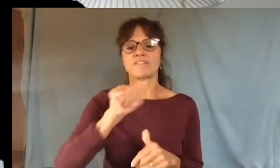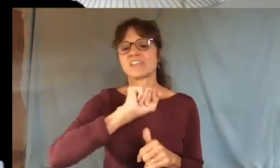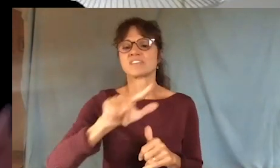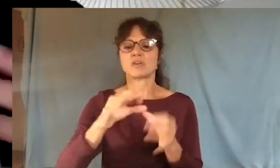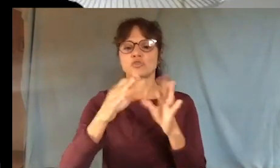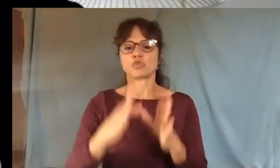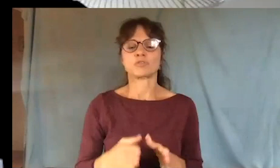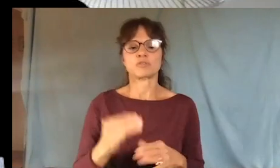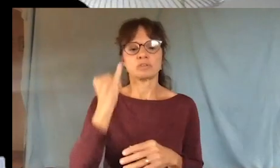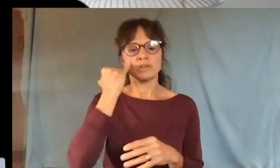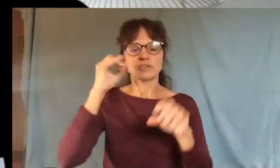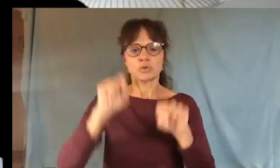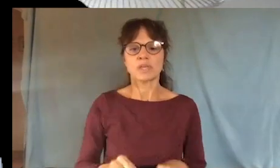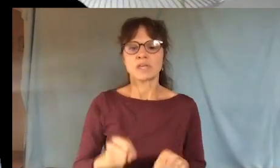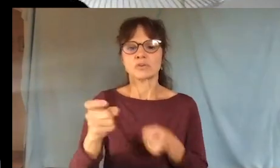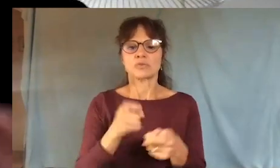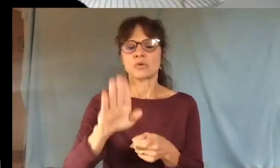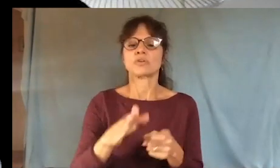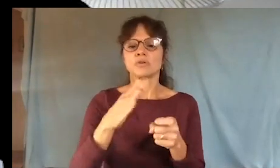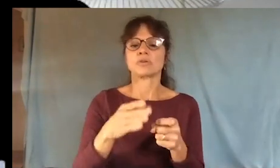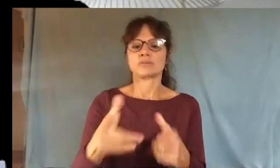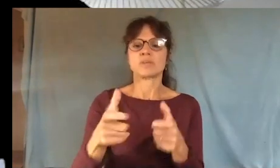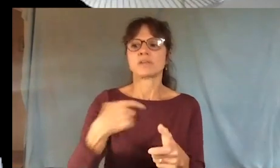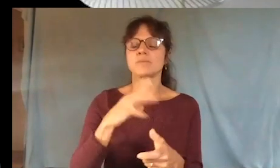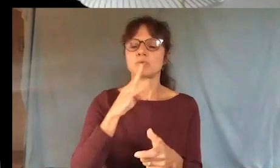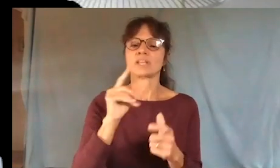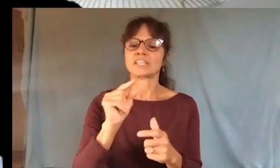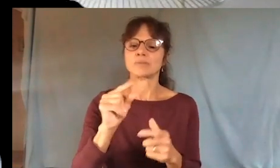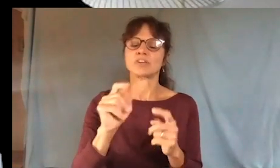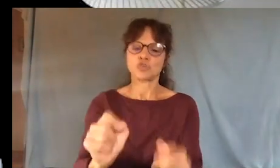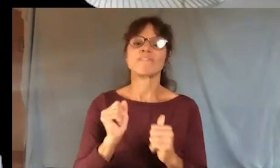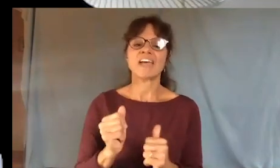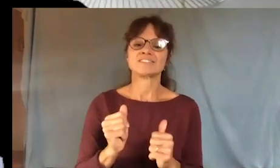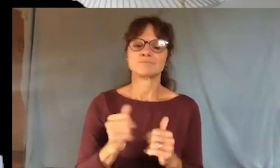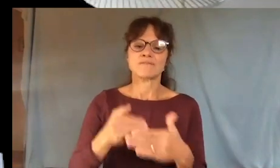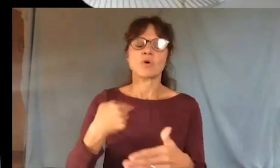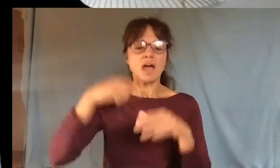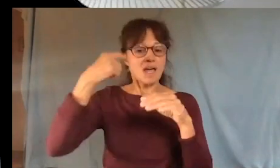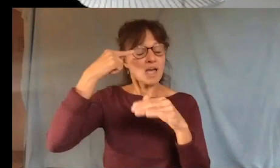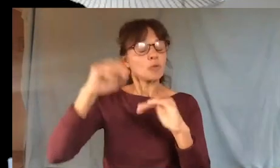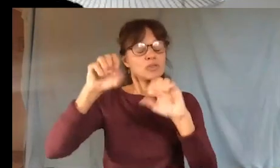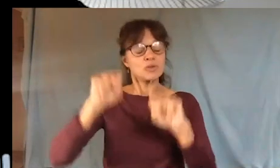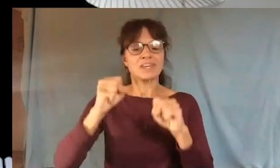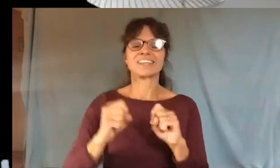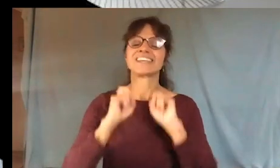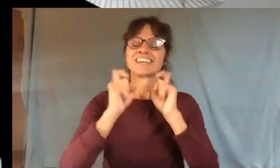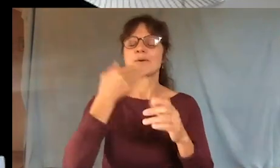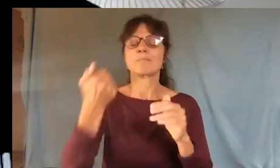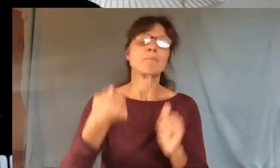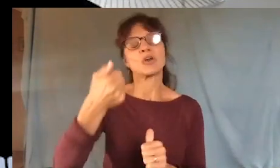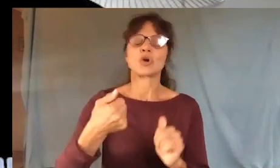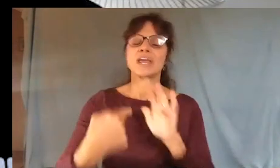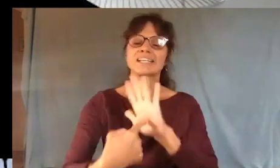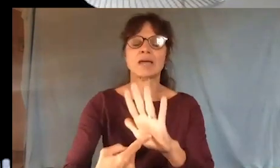so if you can control your pace. I was speaking a little too fast earlier, so I hope you all can set a better example.